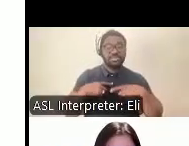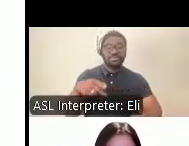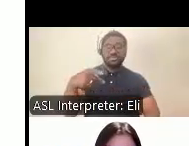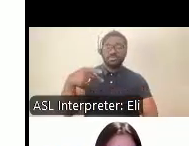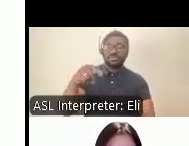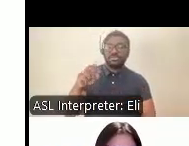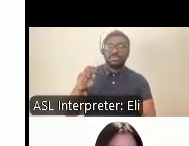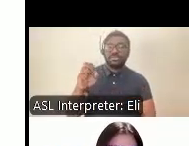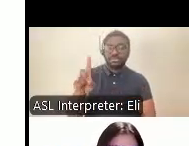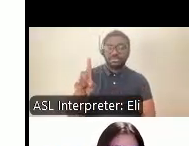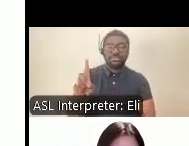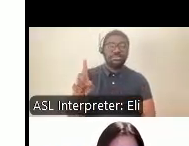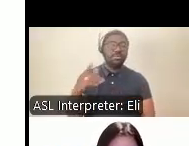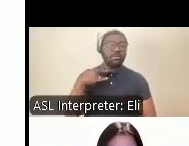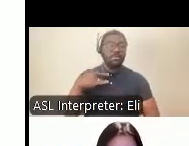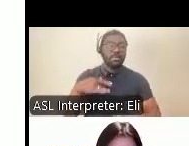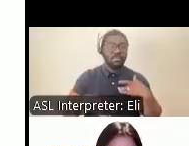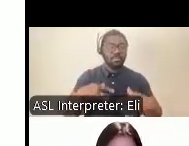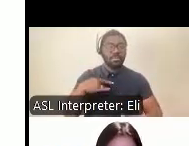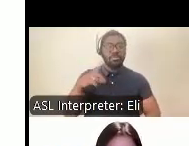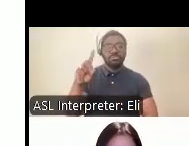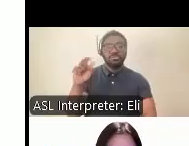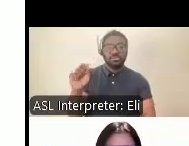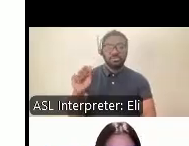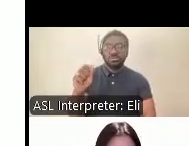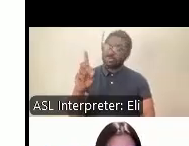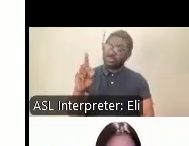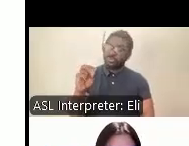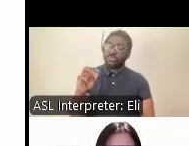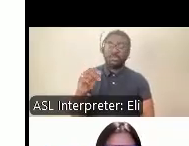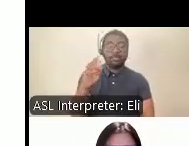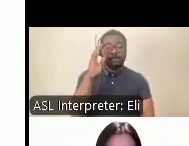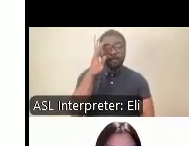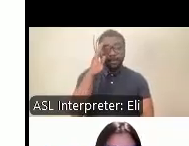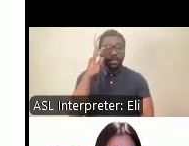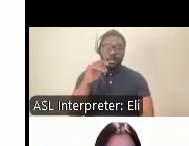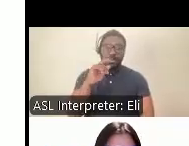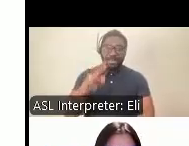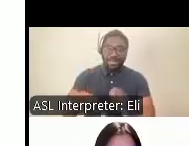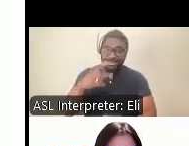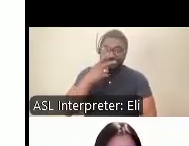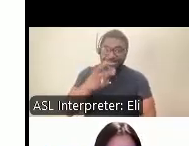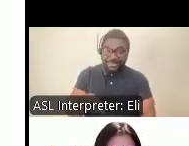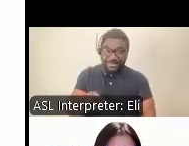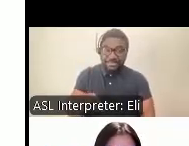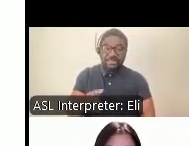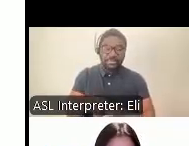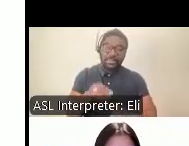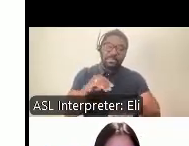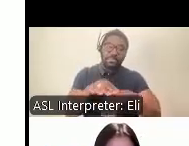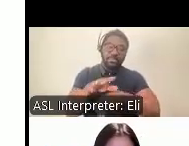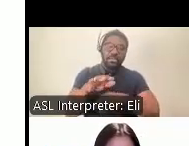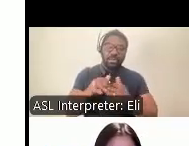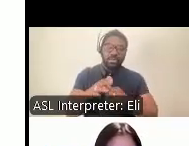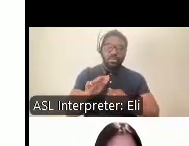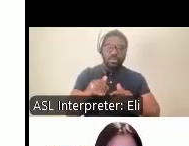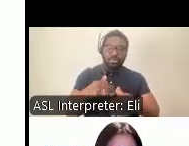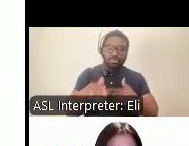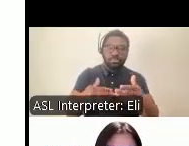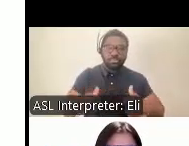disorder. These aren't always visible, but they impact how someone navigates the world, including